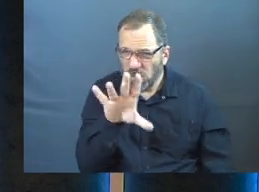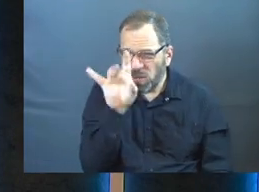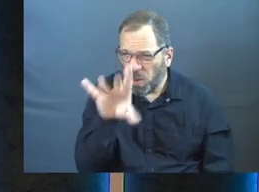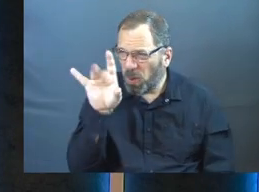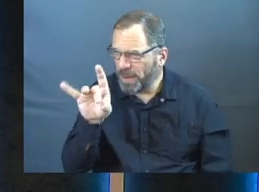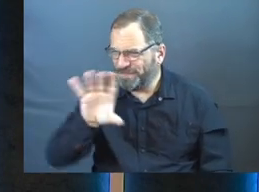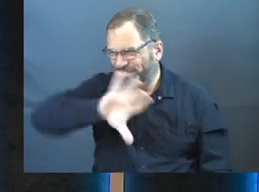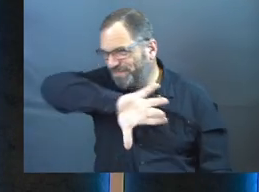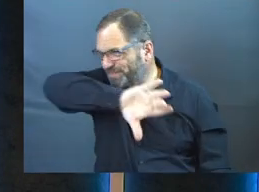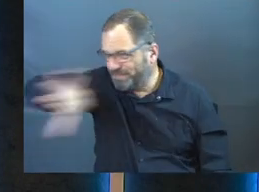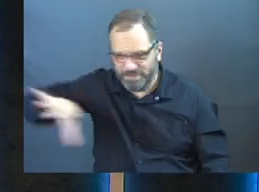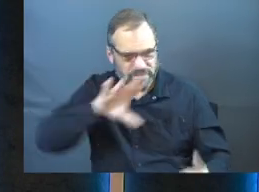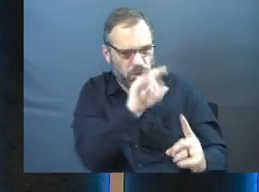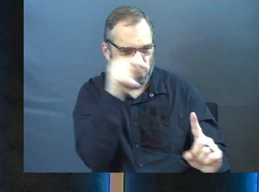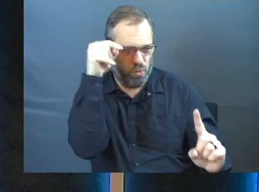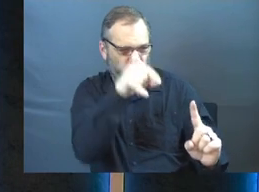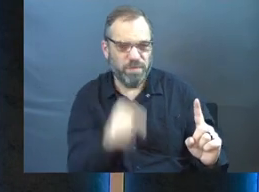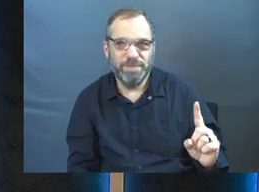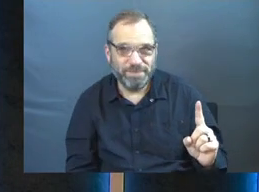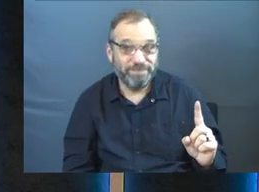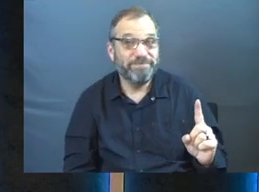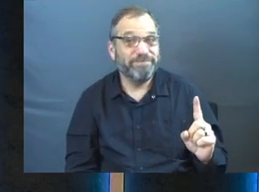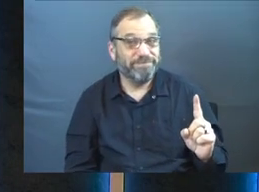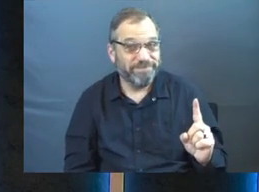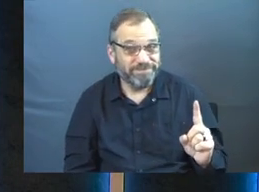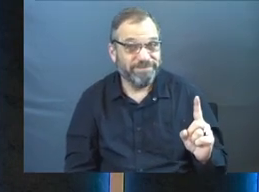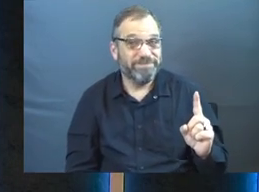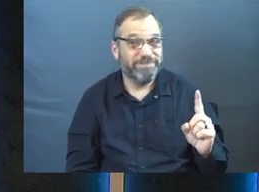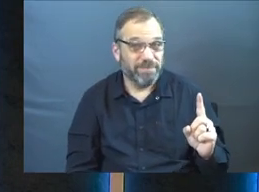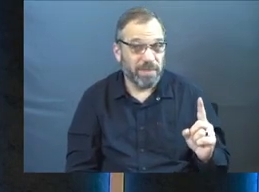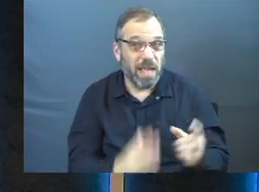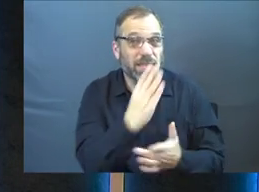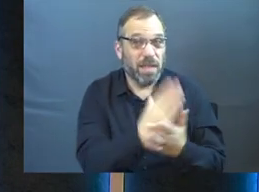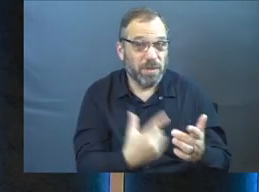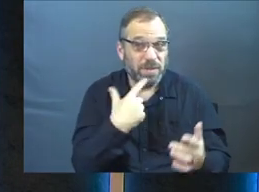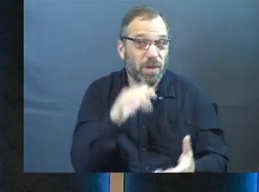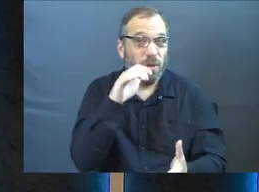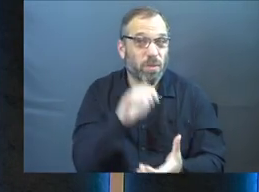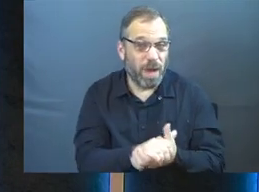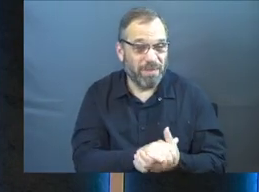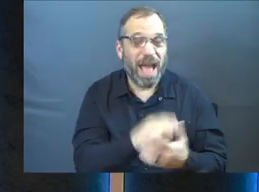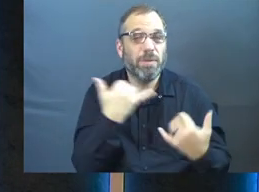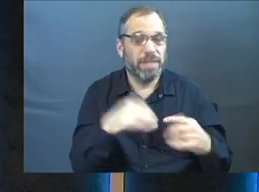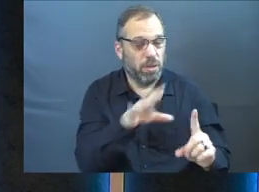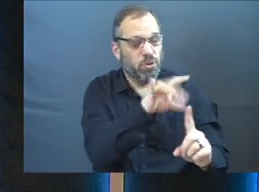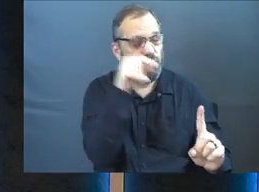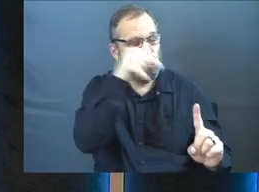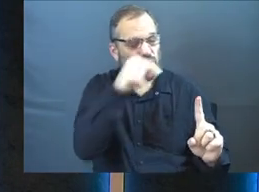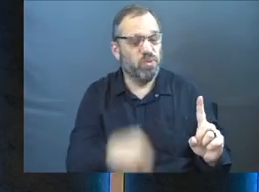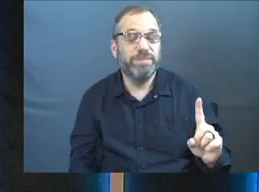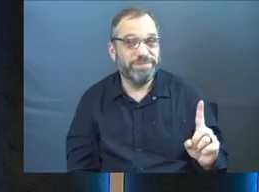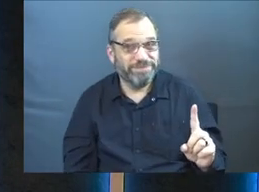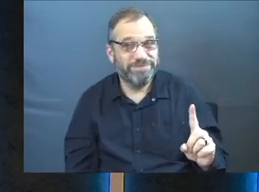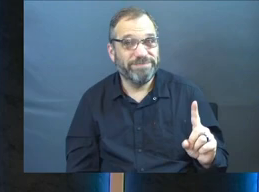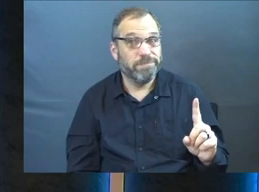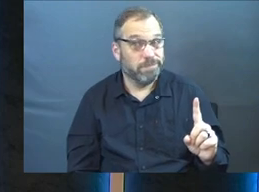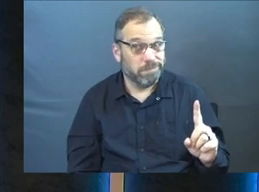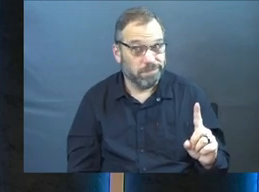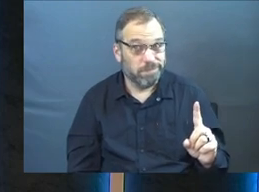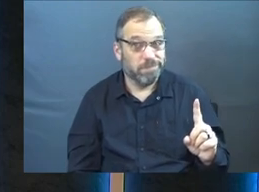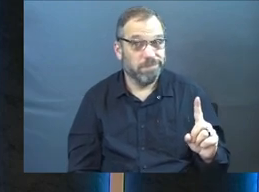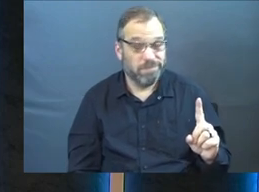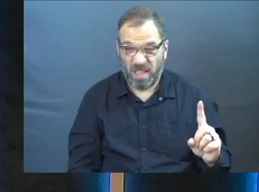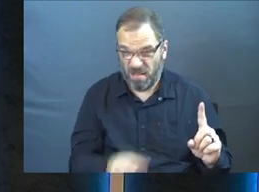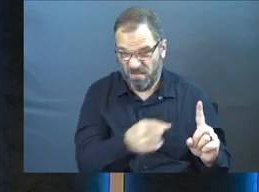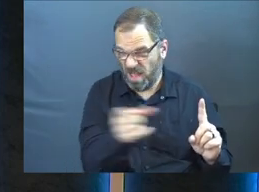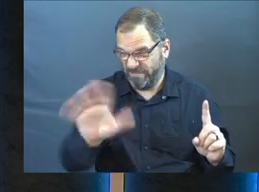again, I would still choose you. Some of you need to say that to her tonight. I would still choose you. Amen? I would